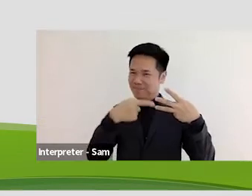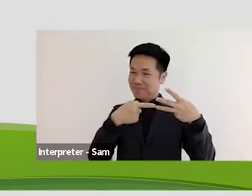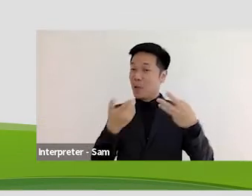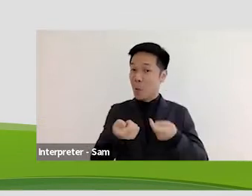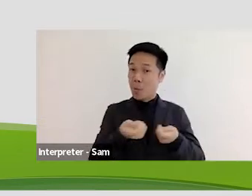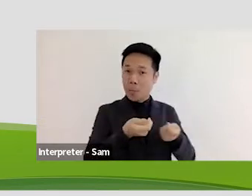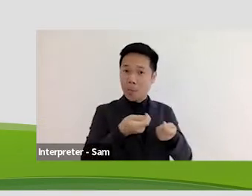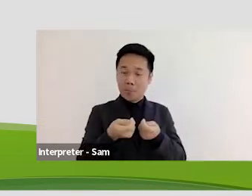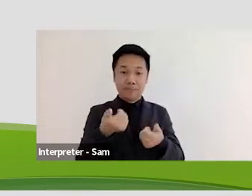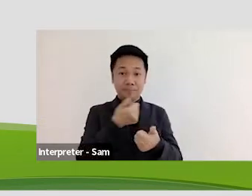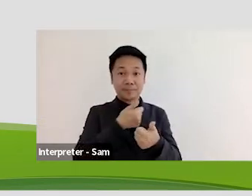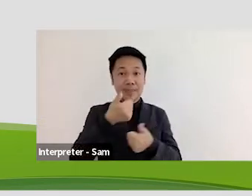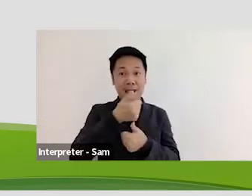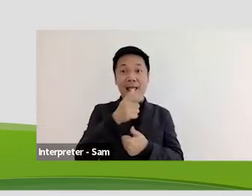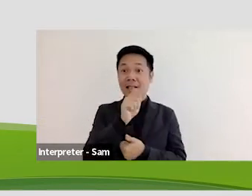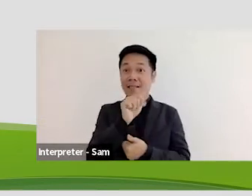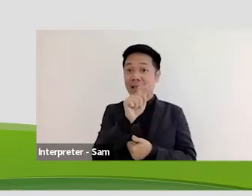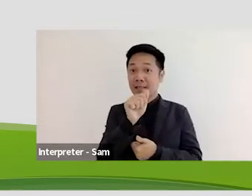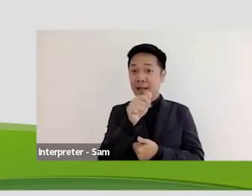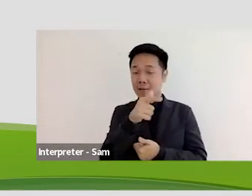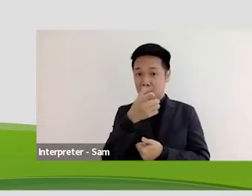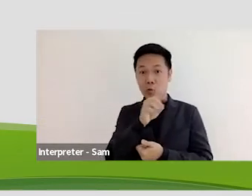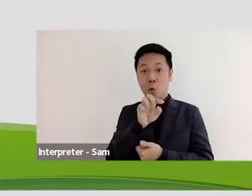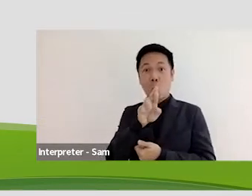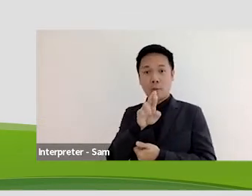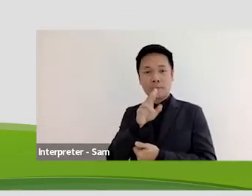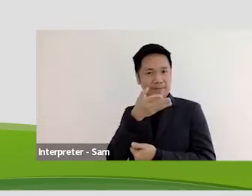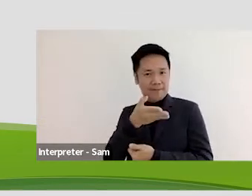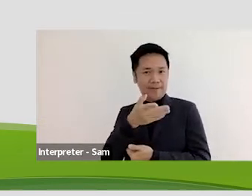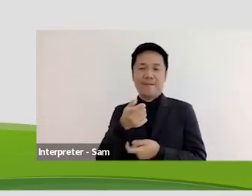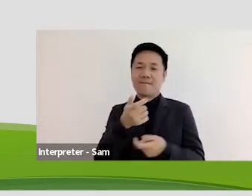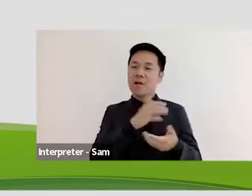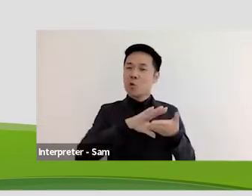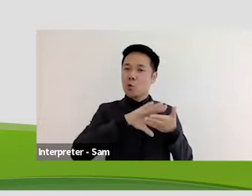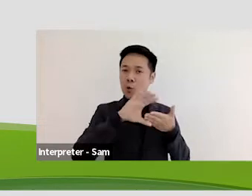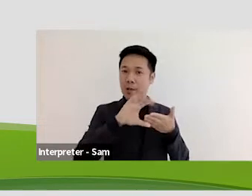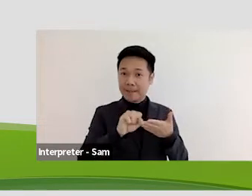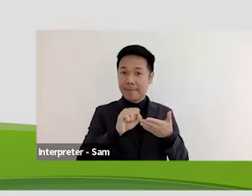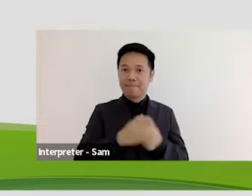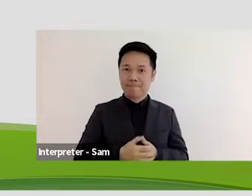Development Divisions at the United Nations Economic and Social Commission for